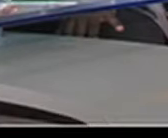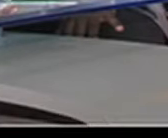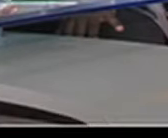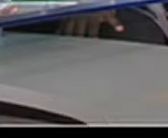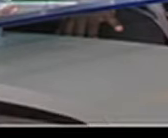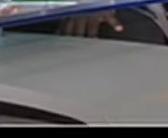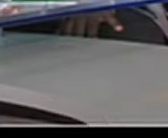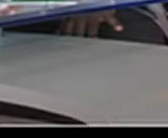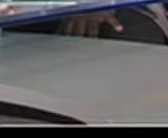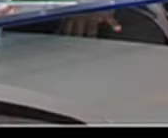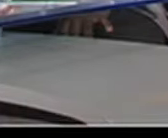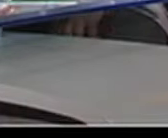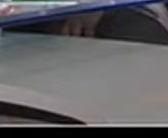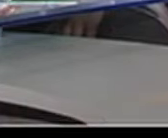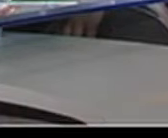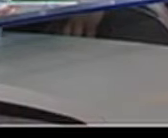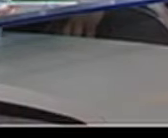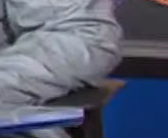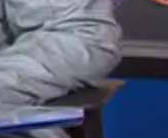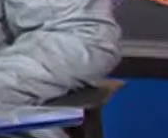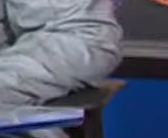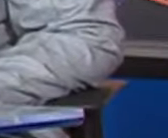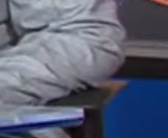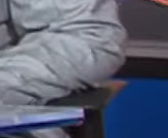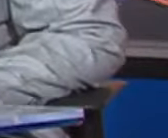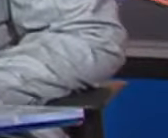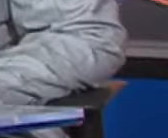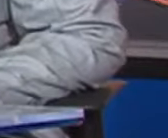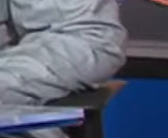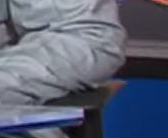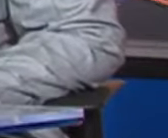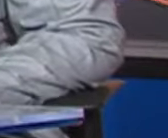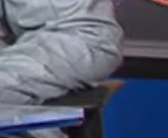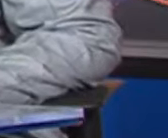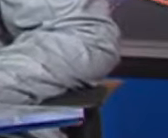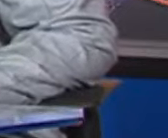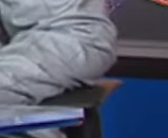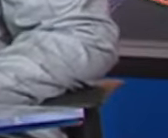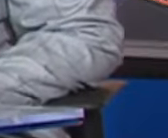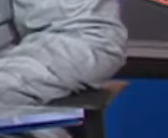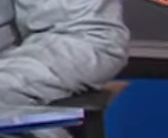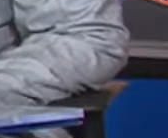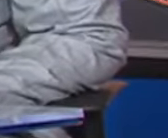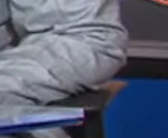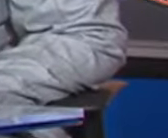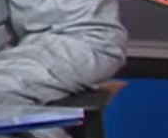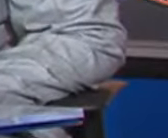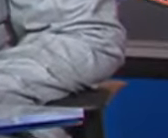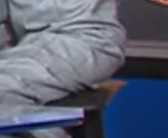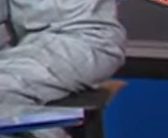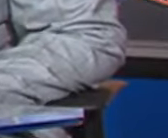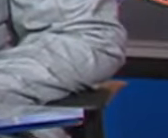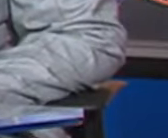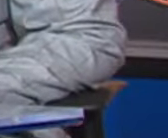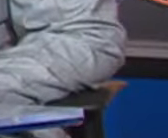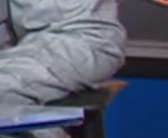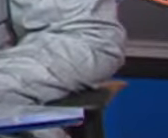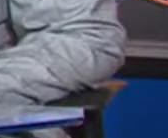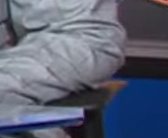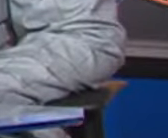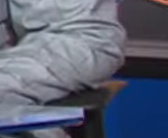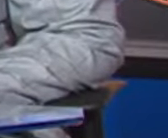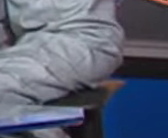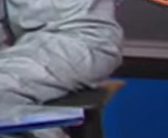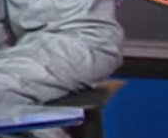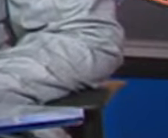Thank you, Lulu. Thank you, Jeff. And this is the government center where representatives are responding to questions from Kenyans. And the beauty